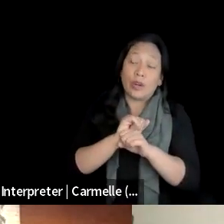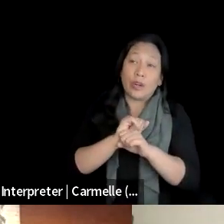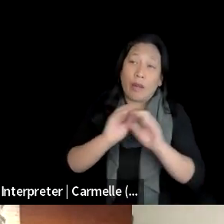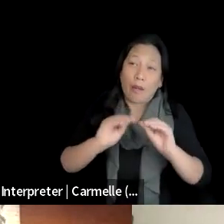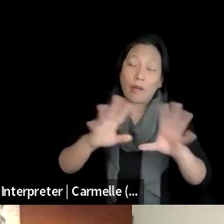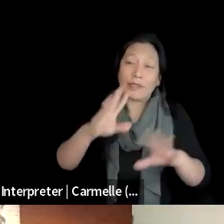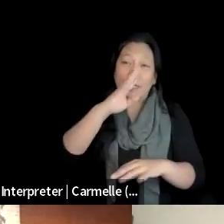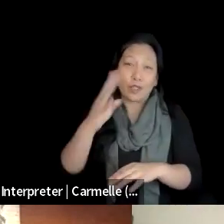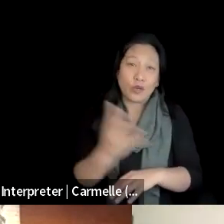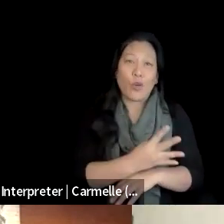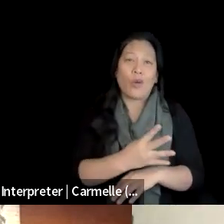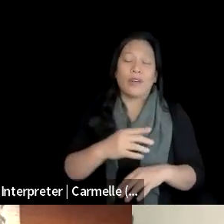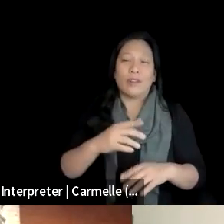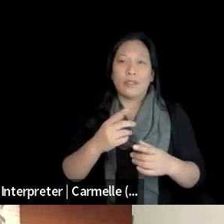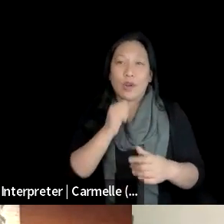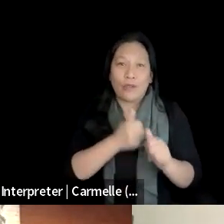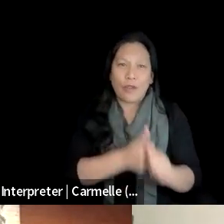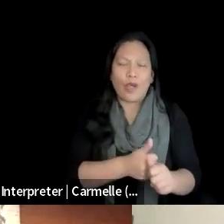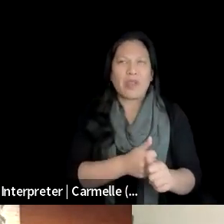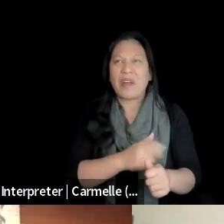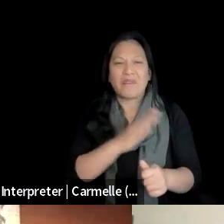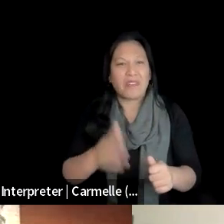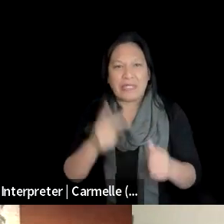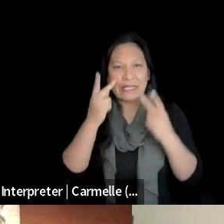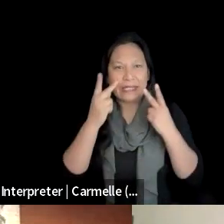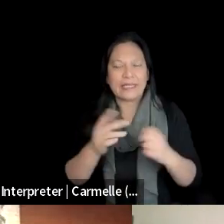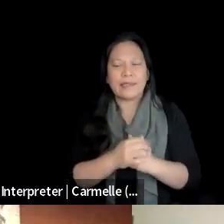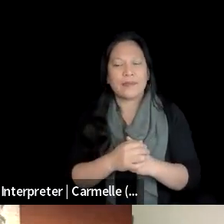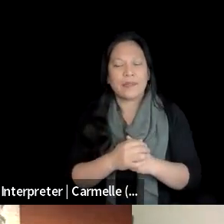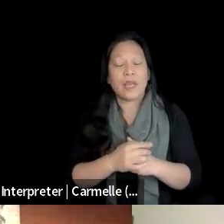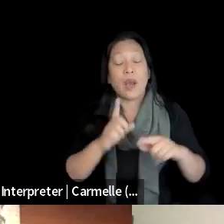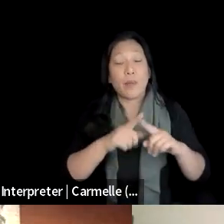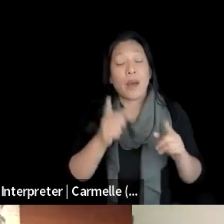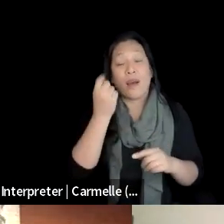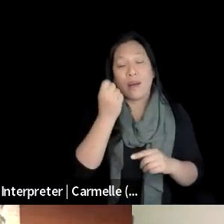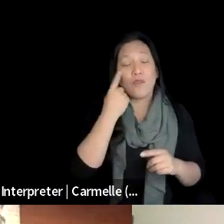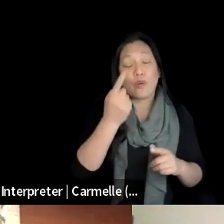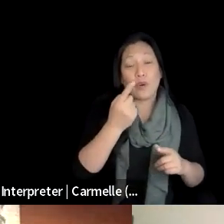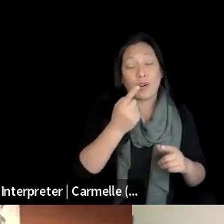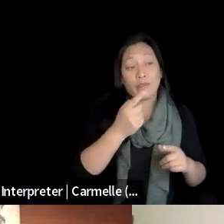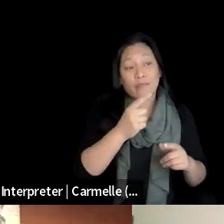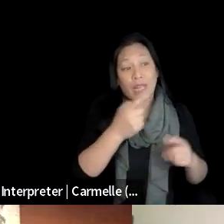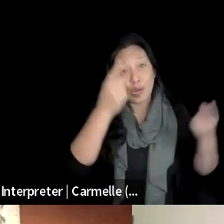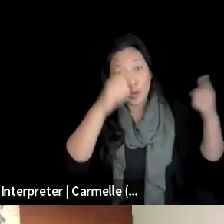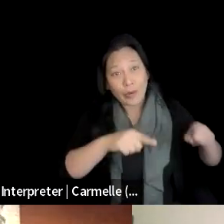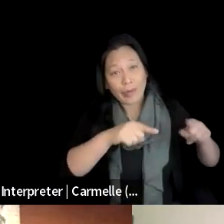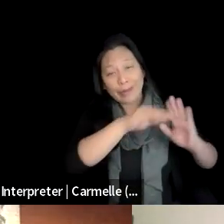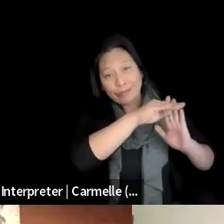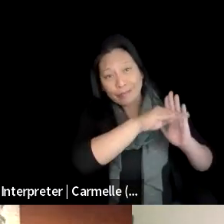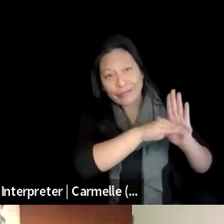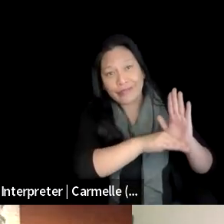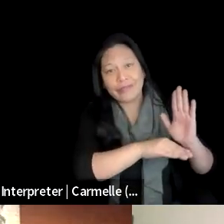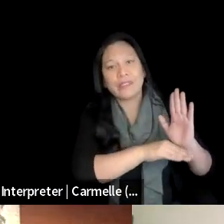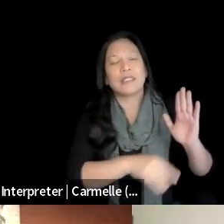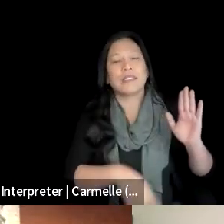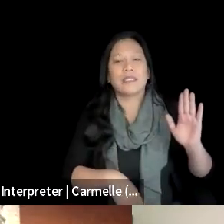in many ways, like maybe the most valuable thing about a working agreement to me, like in the nuts and bolts sense, is this is